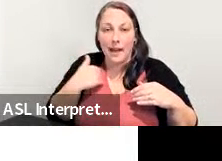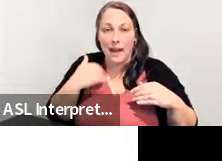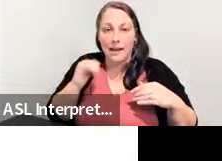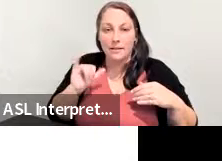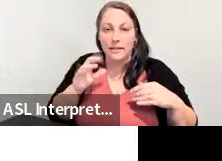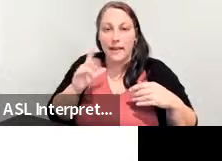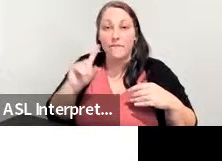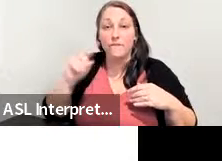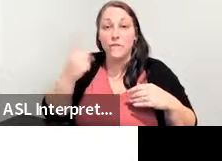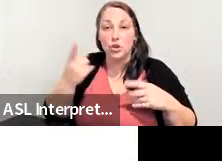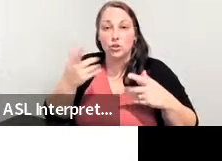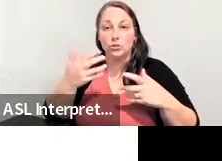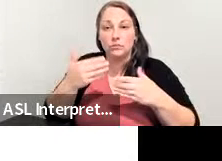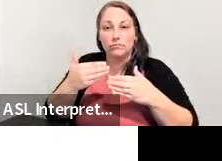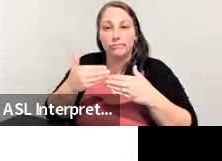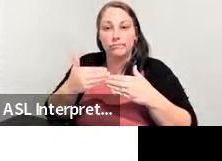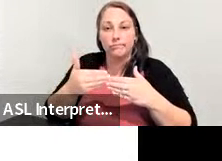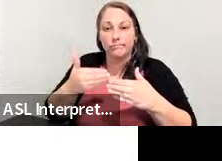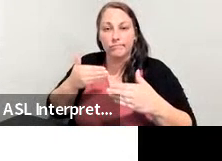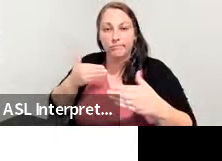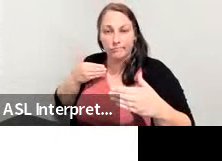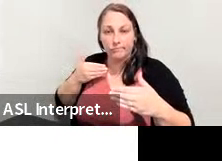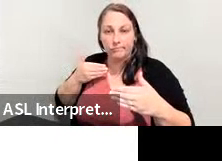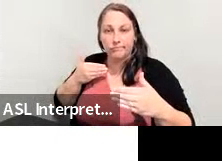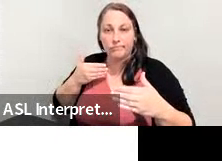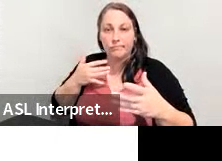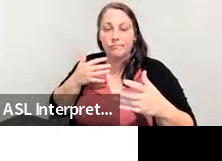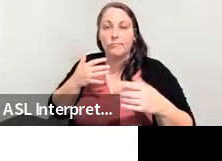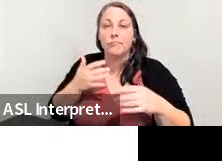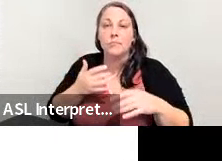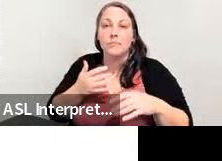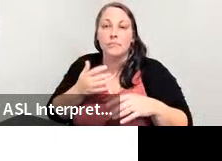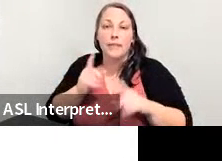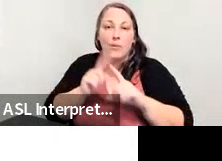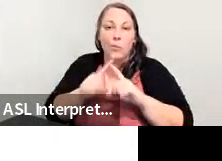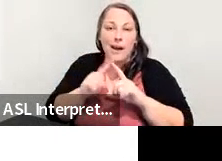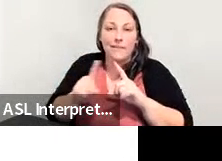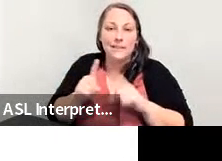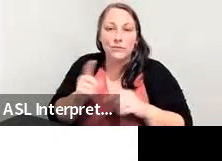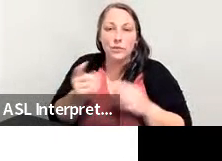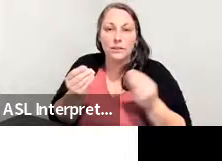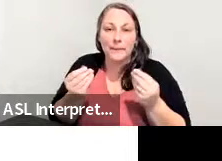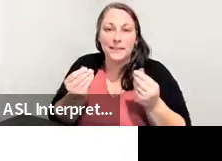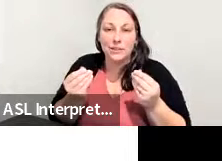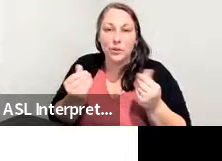of the balconies above, and then the different material articulation, as you pointed out.